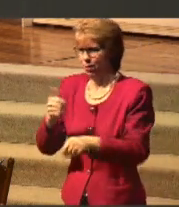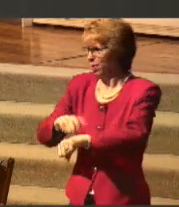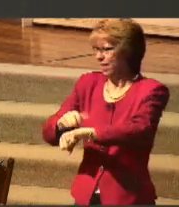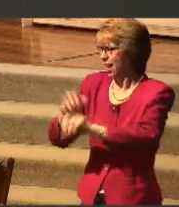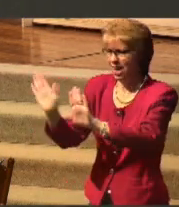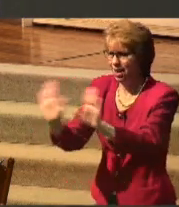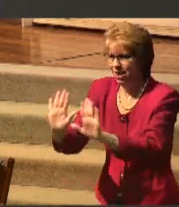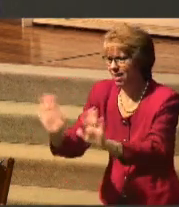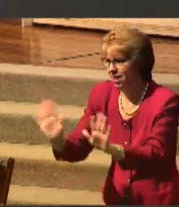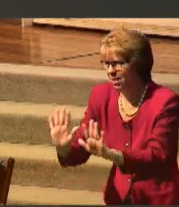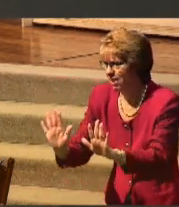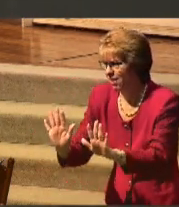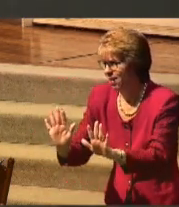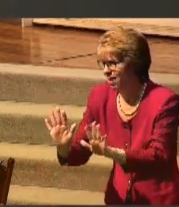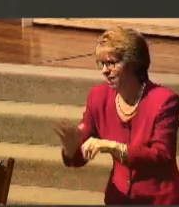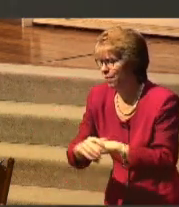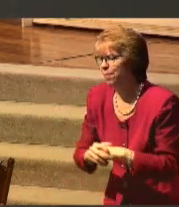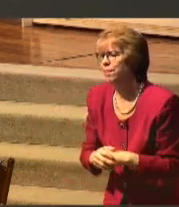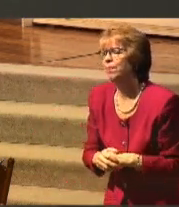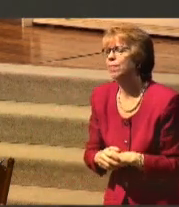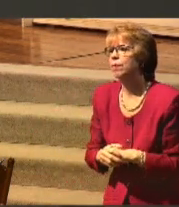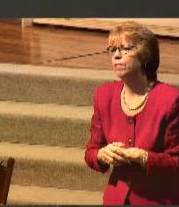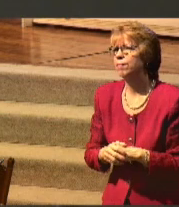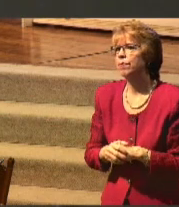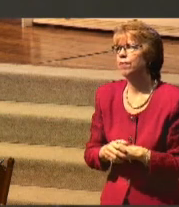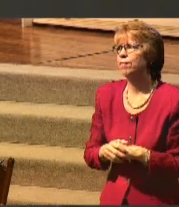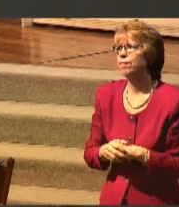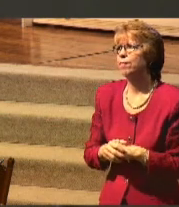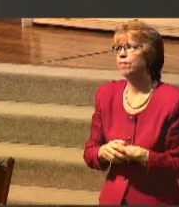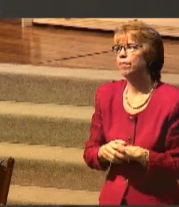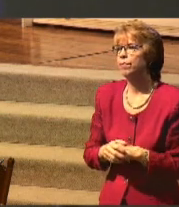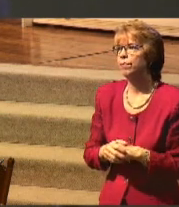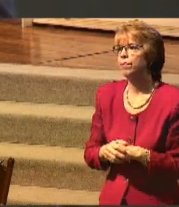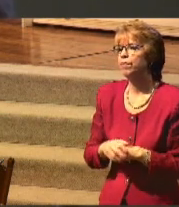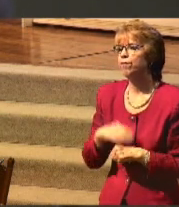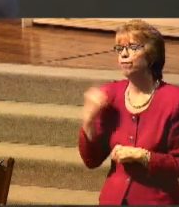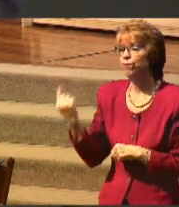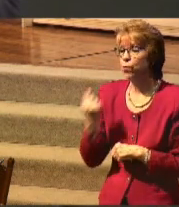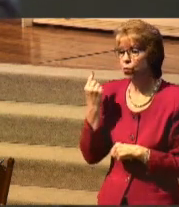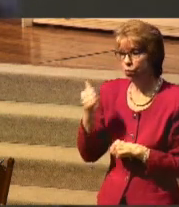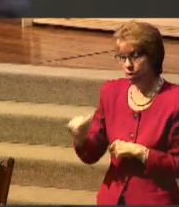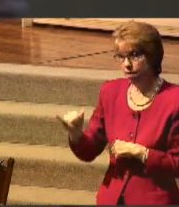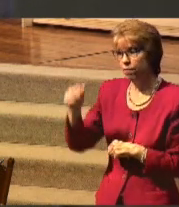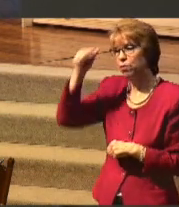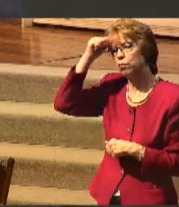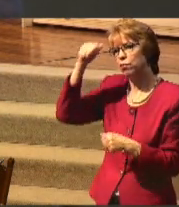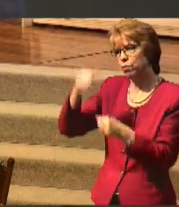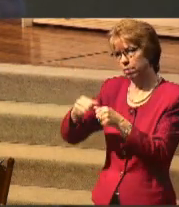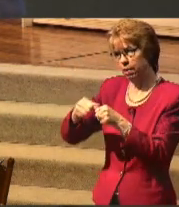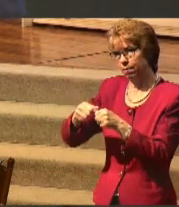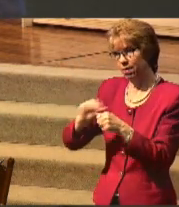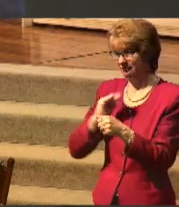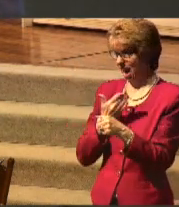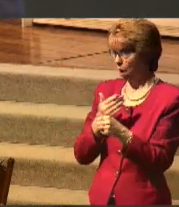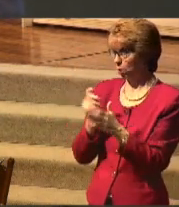Don't do that. But ever remember that our time is running out.